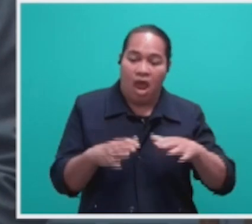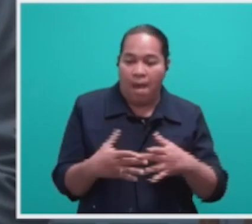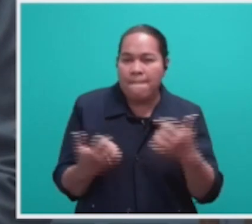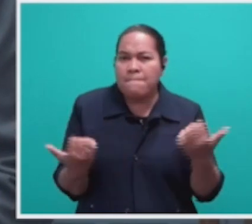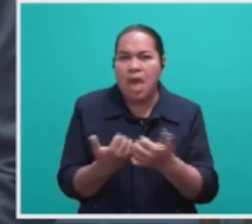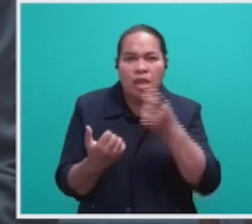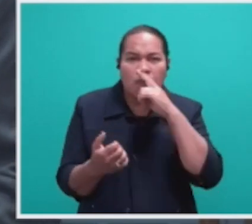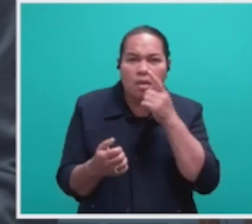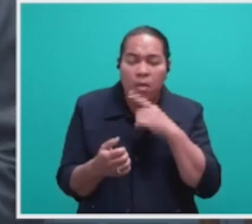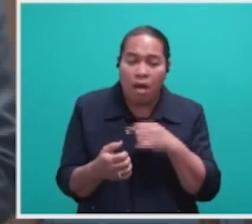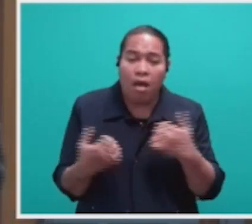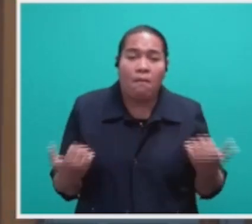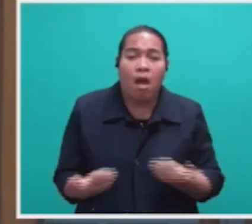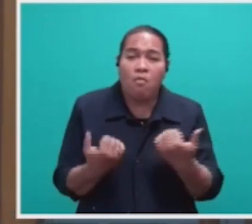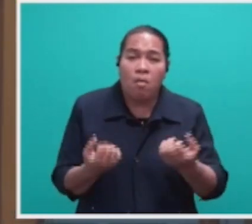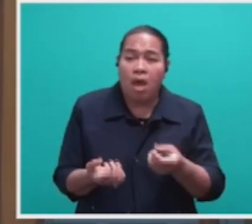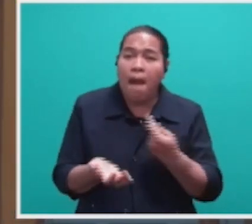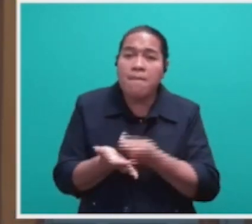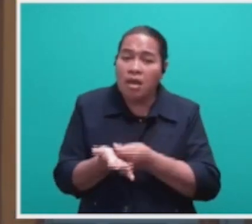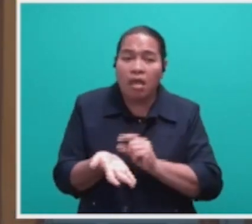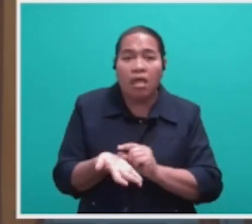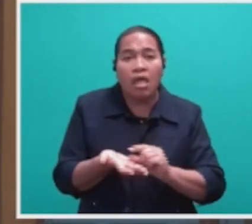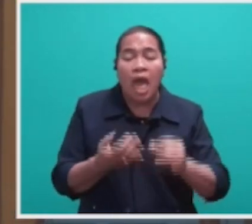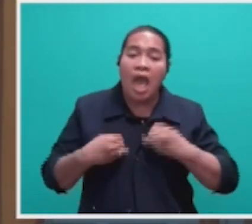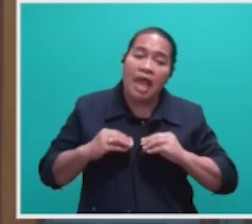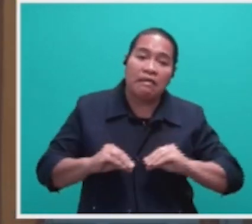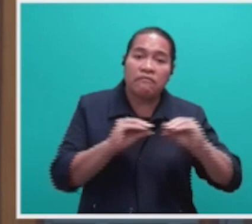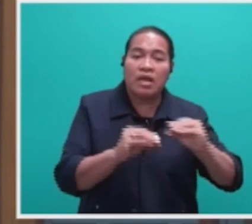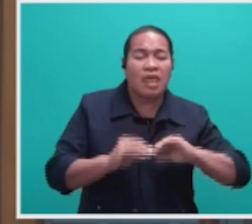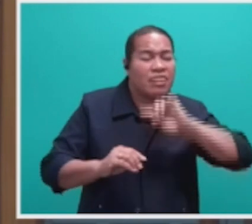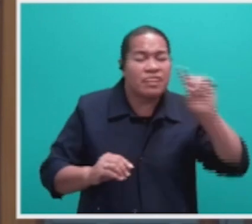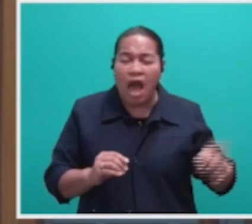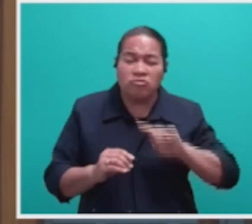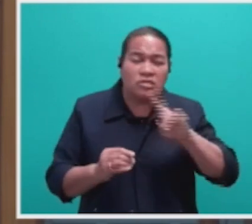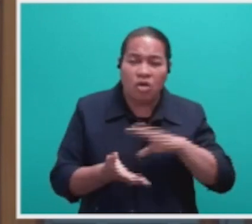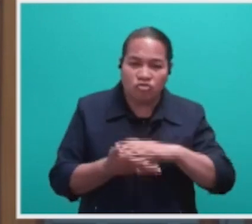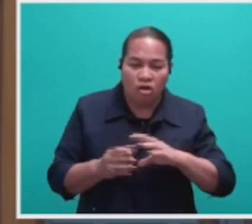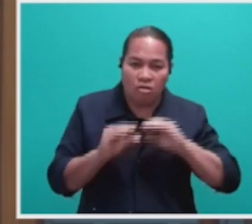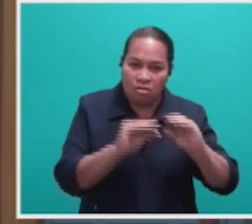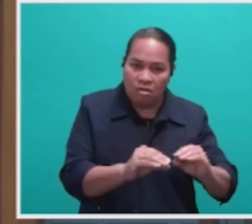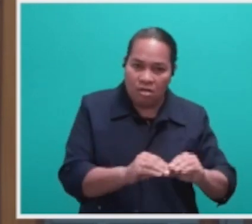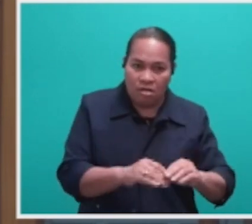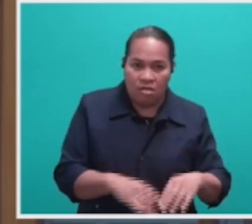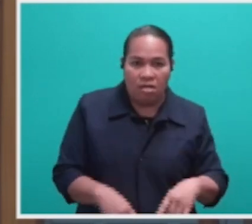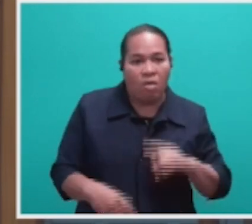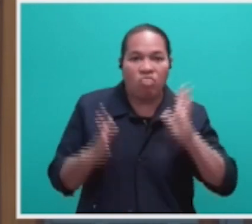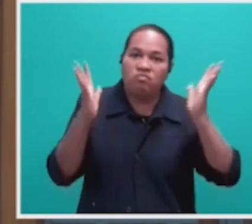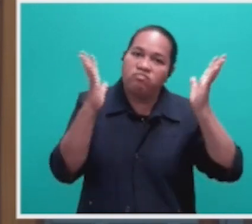struggling, with hundreds of people losing thousands of dollars in a scheme that provided zero returns once it